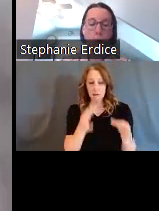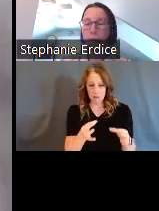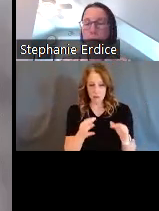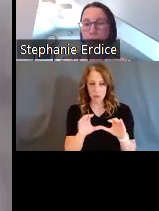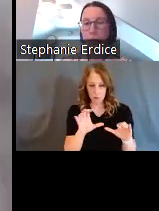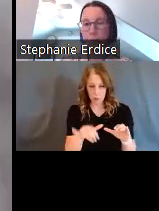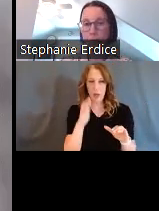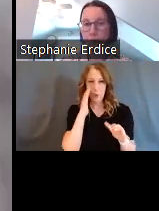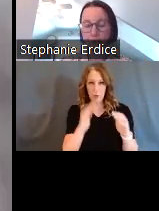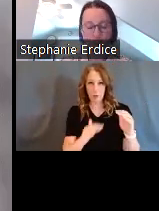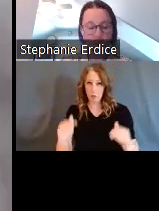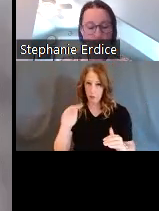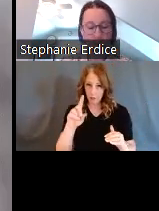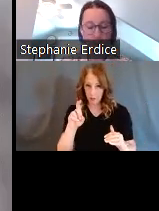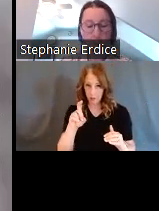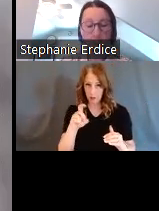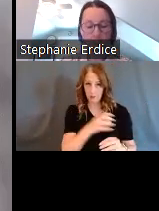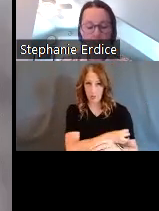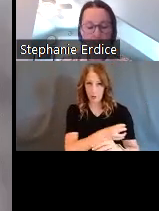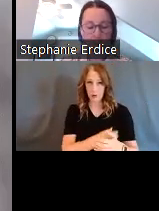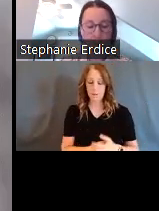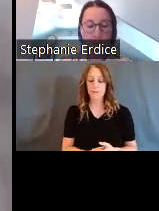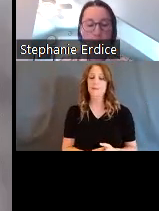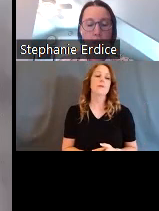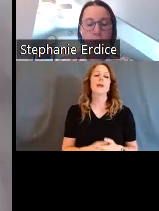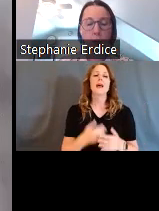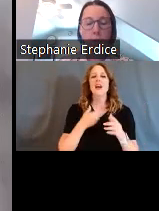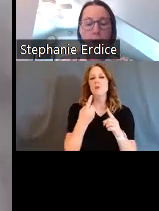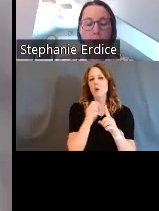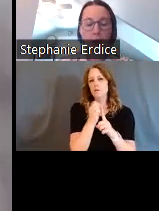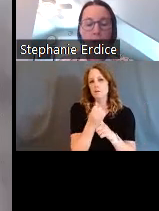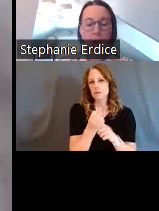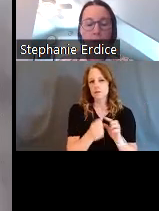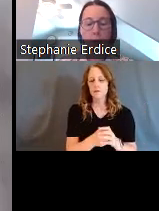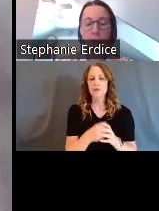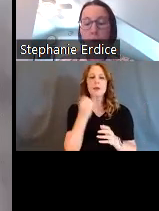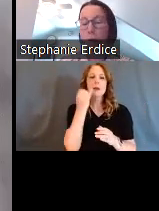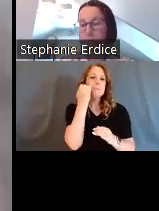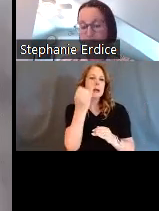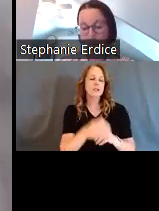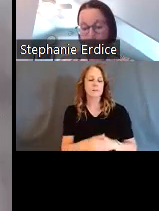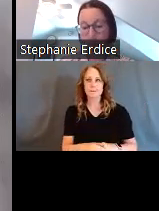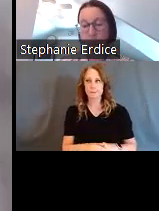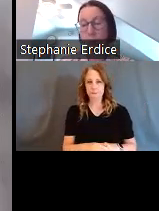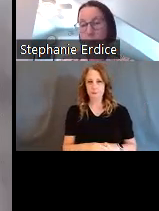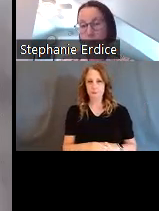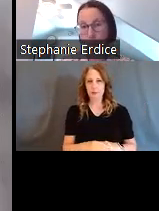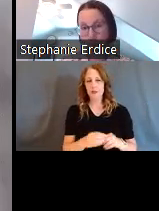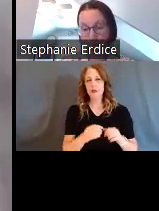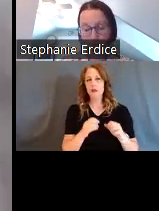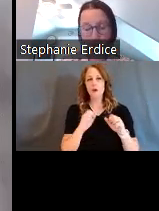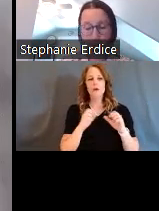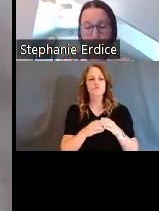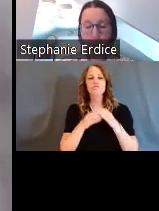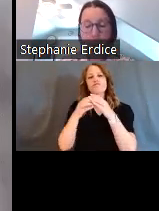a little way for us to look at this. We have a little scenario, an example. So imagine that we are all out to dinner to celebrate